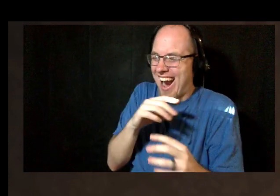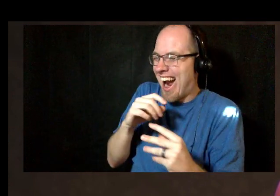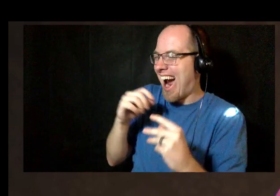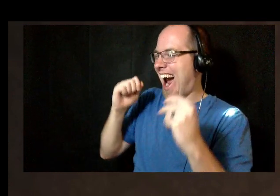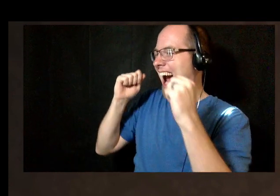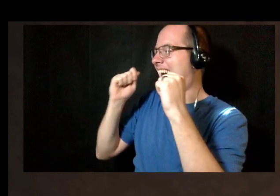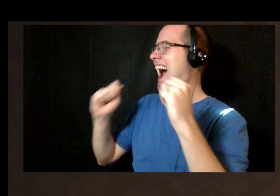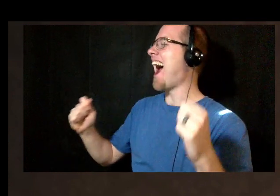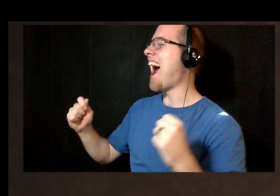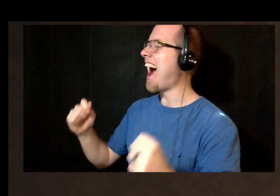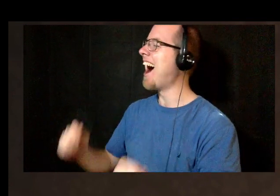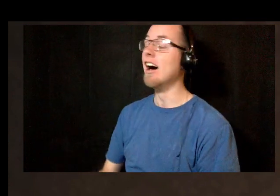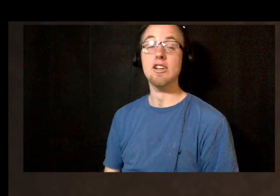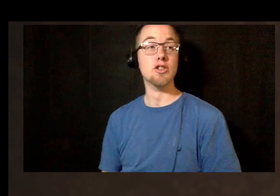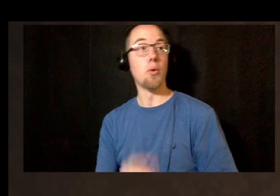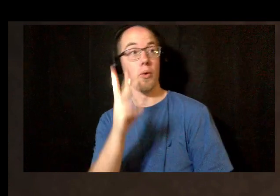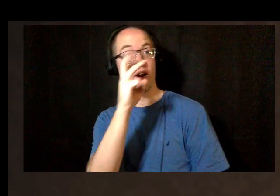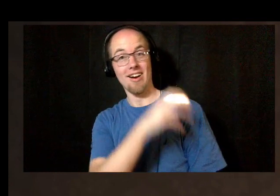is weird, and he's going